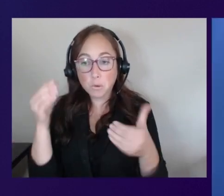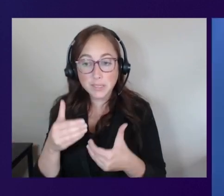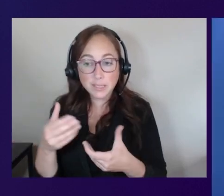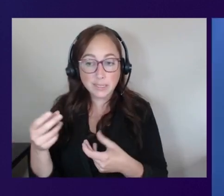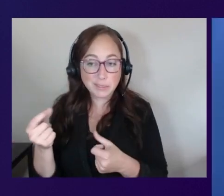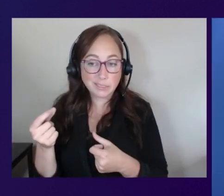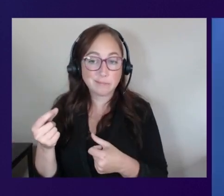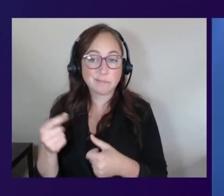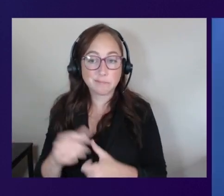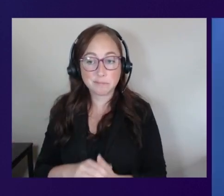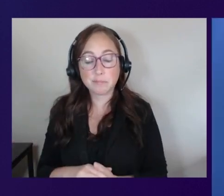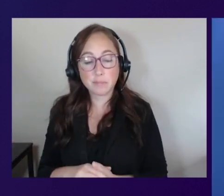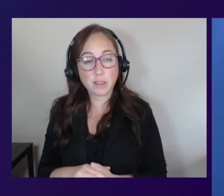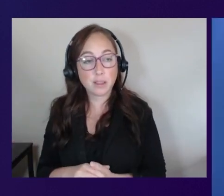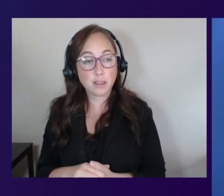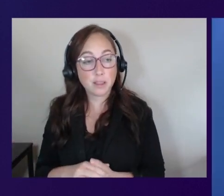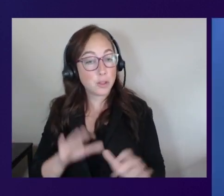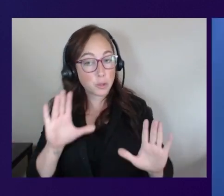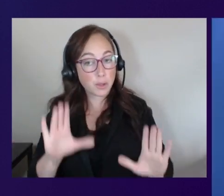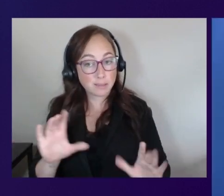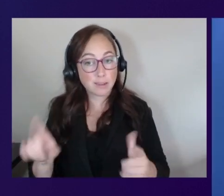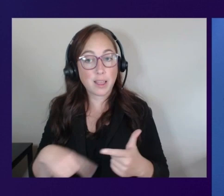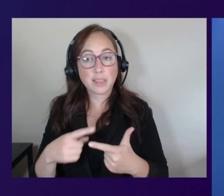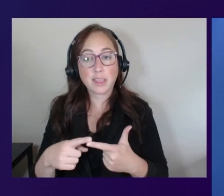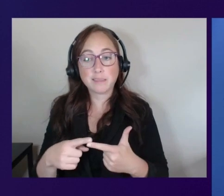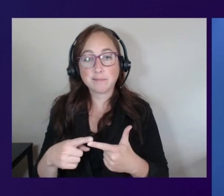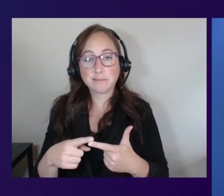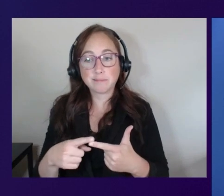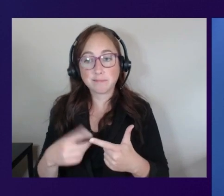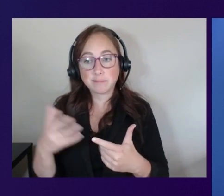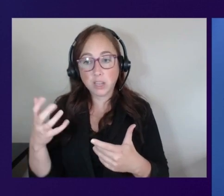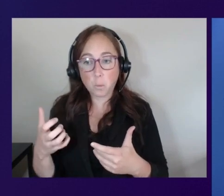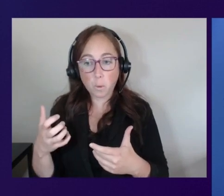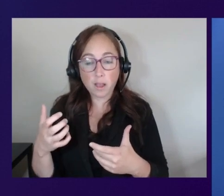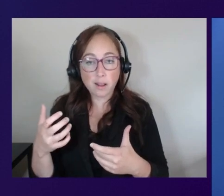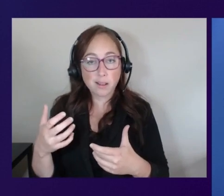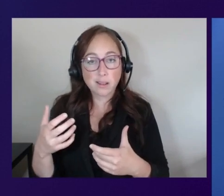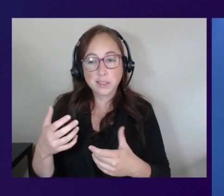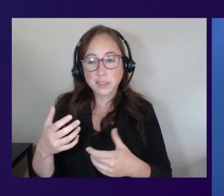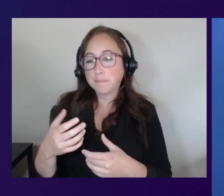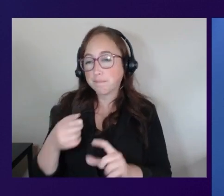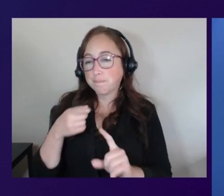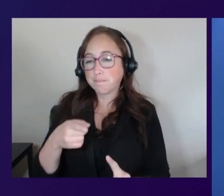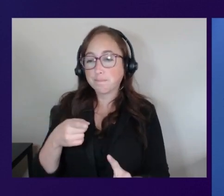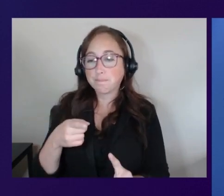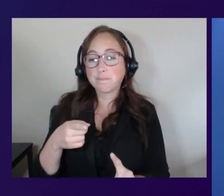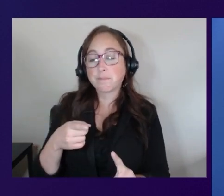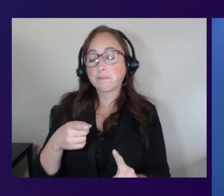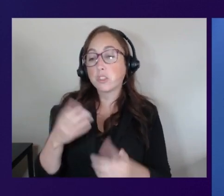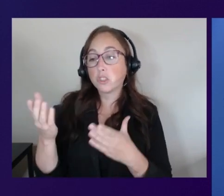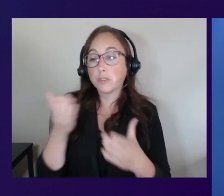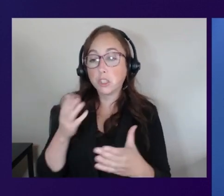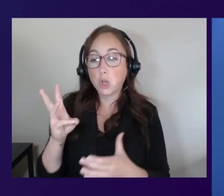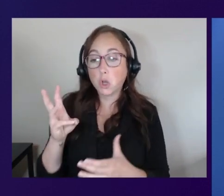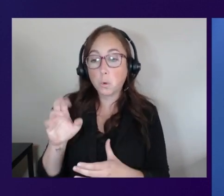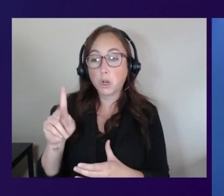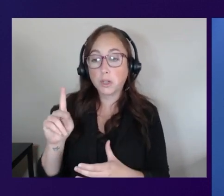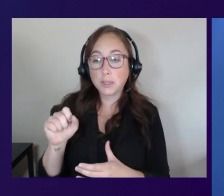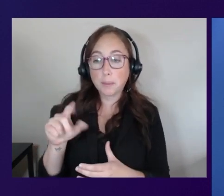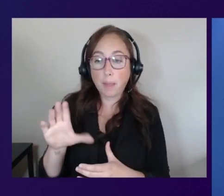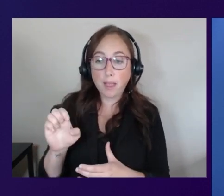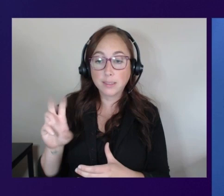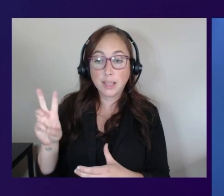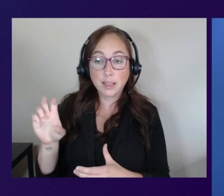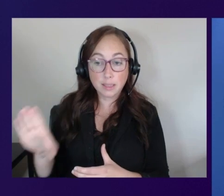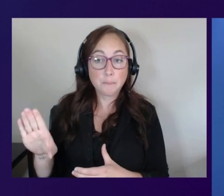Okay, great. And then, you know, just to kind of wrap things up around the family of services, Workspaces Web is an enterprise, fully